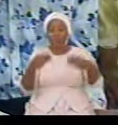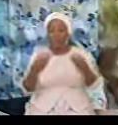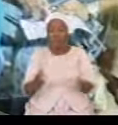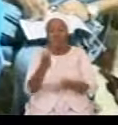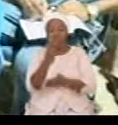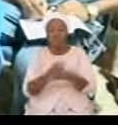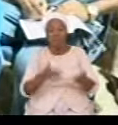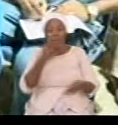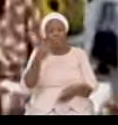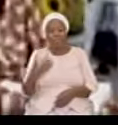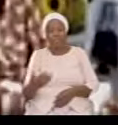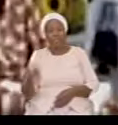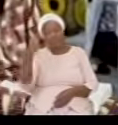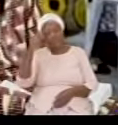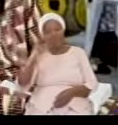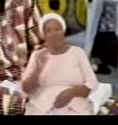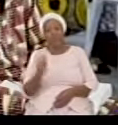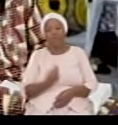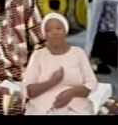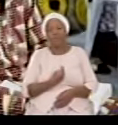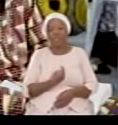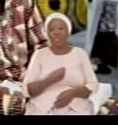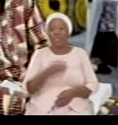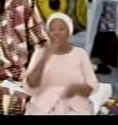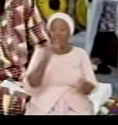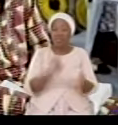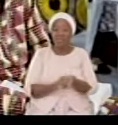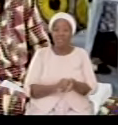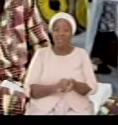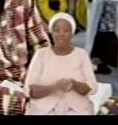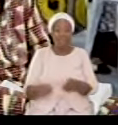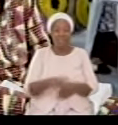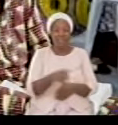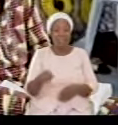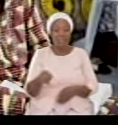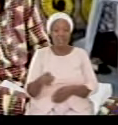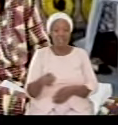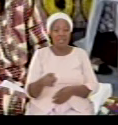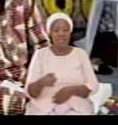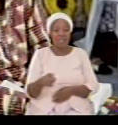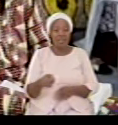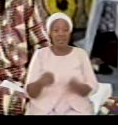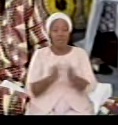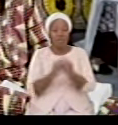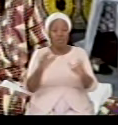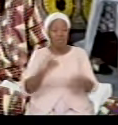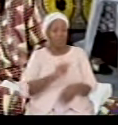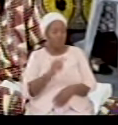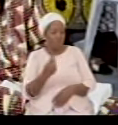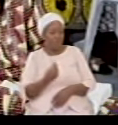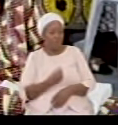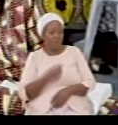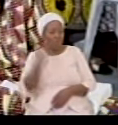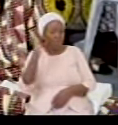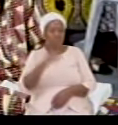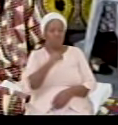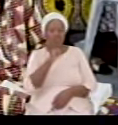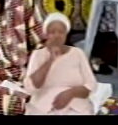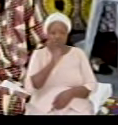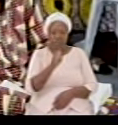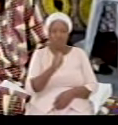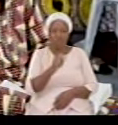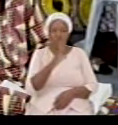better thing for us, that they without us should not